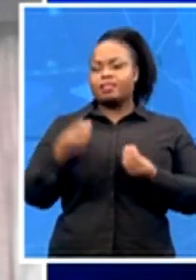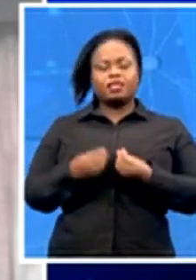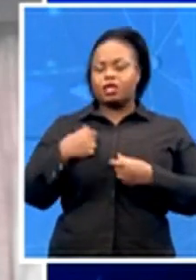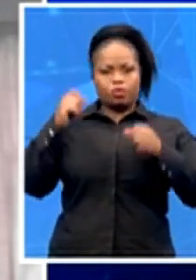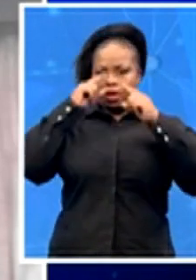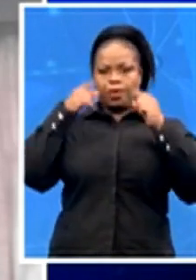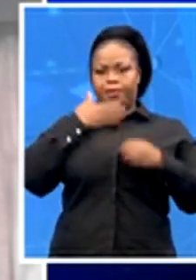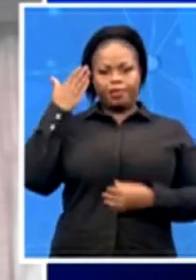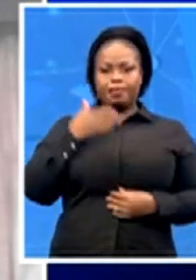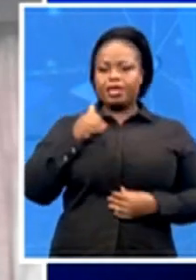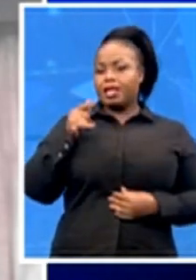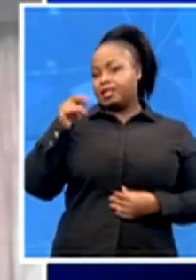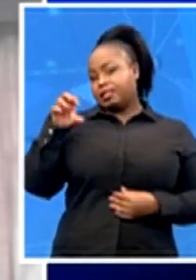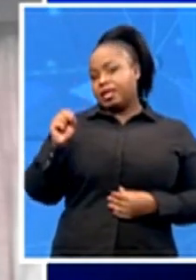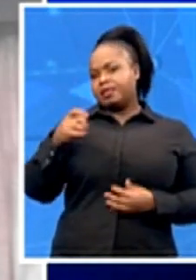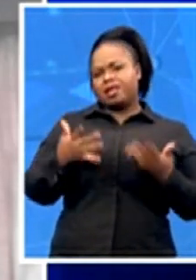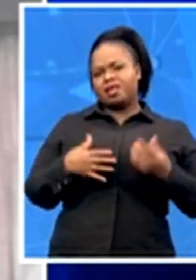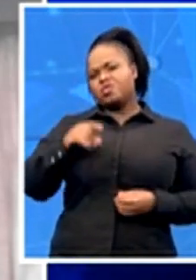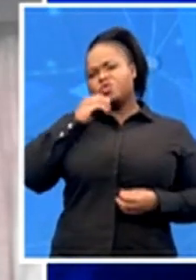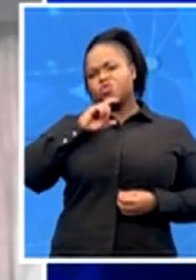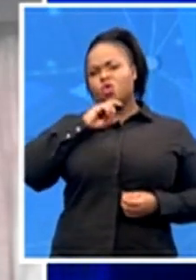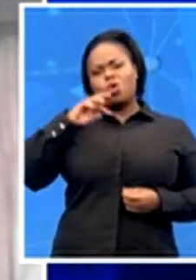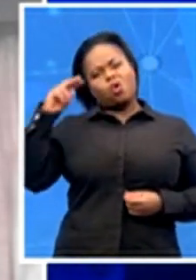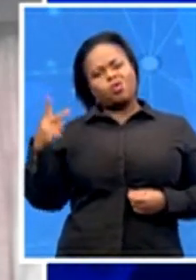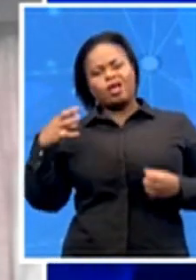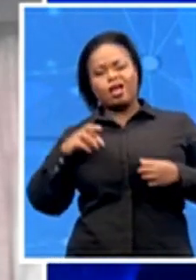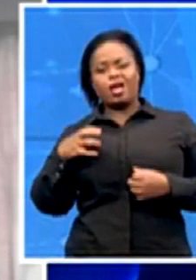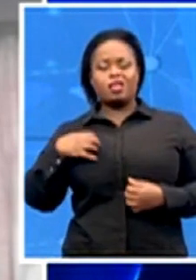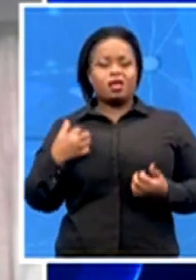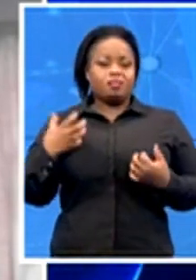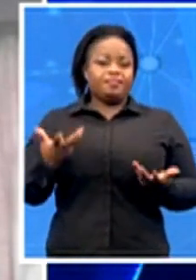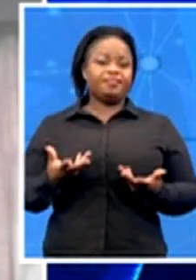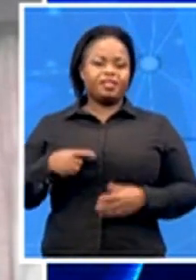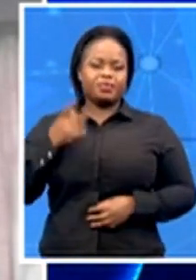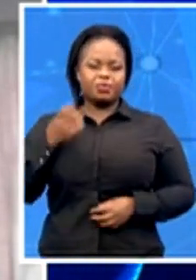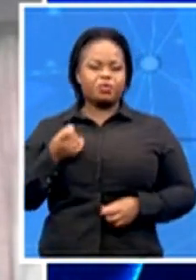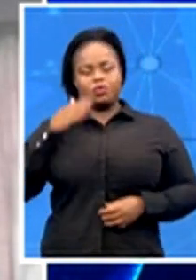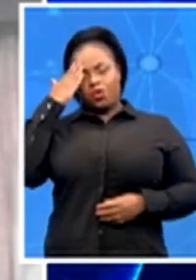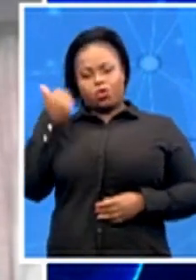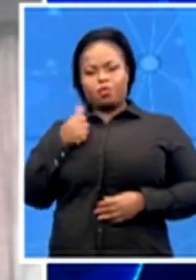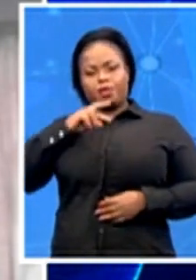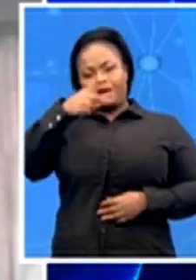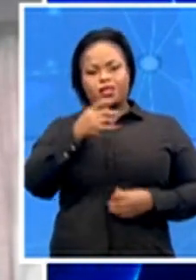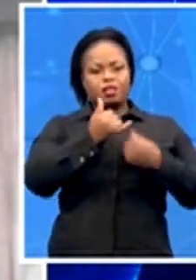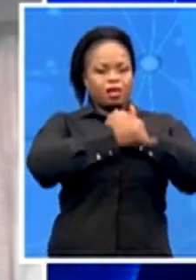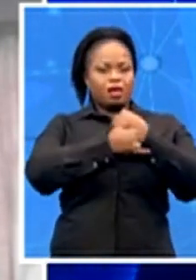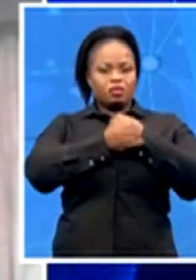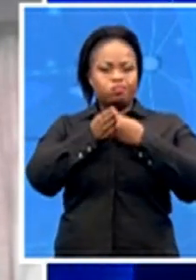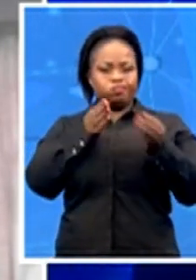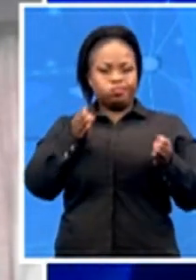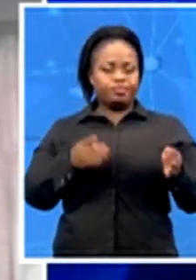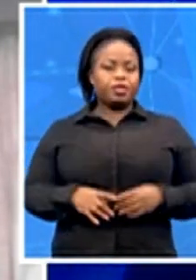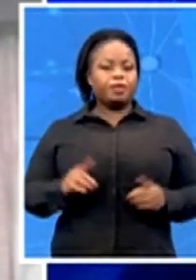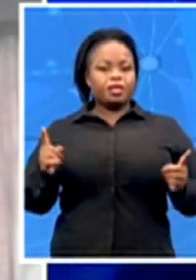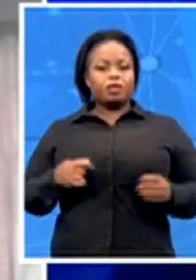other assets which we're not aware of that are currently in whatever country that they're in. So until they are actually arrested